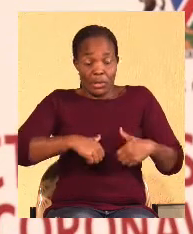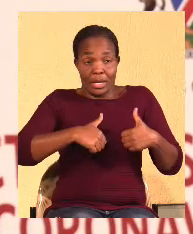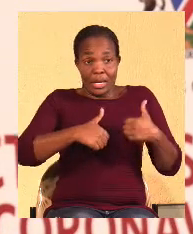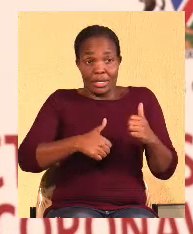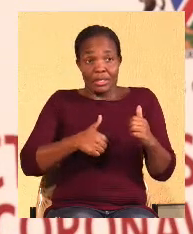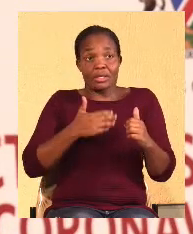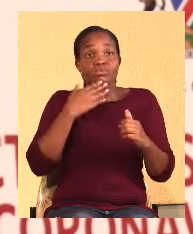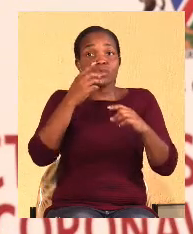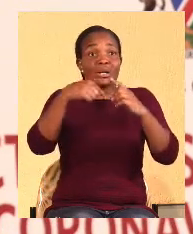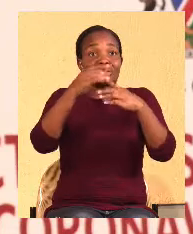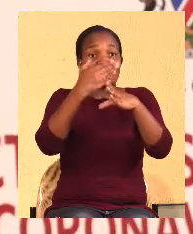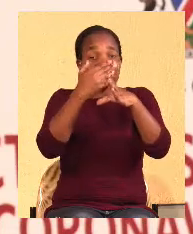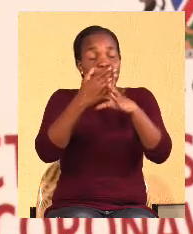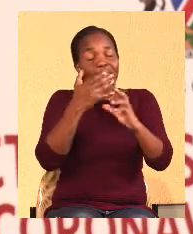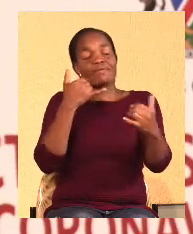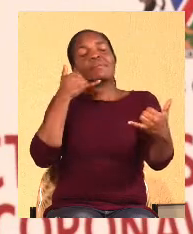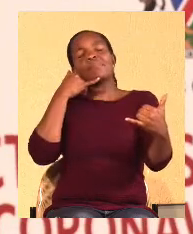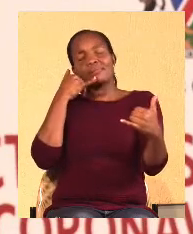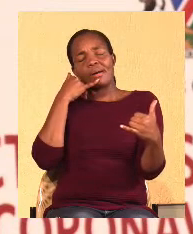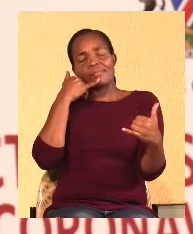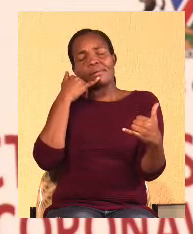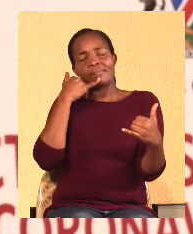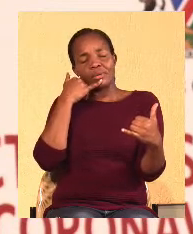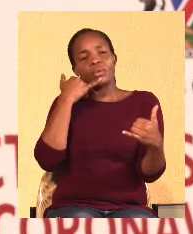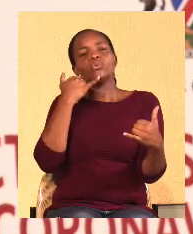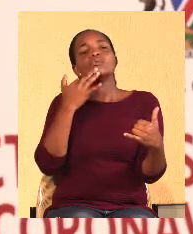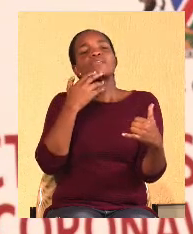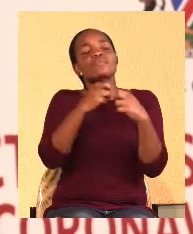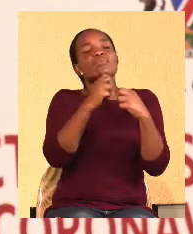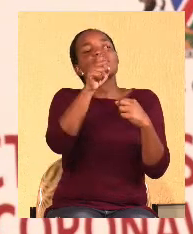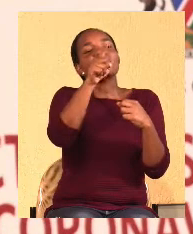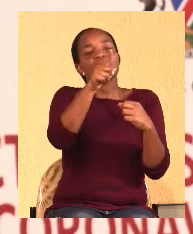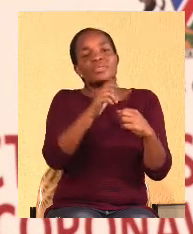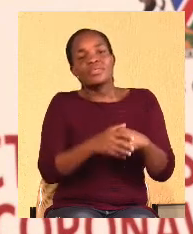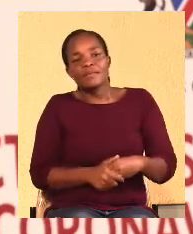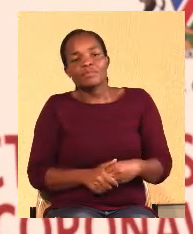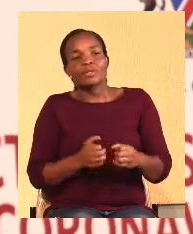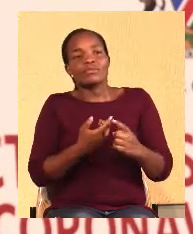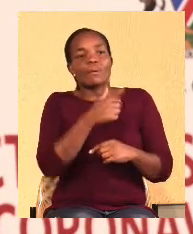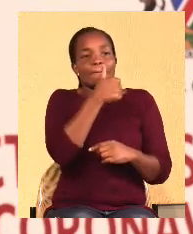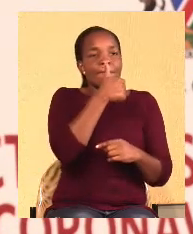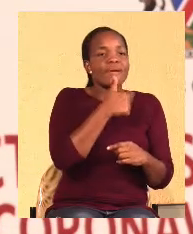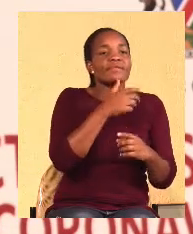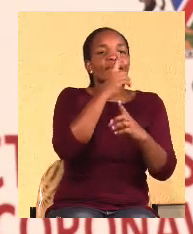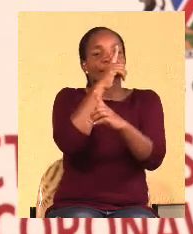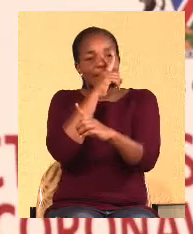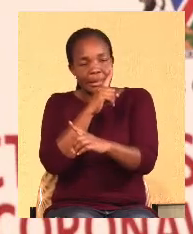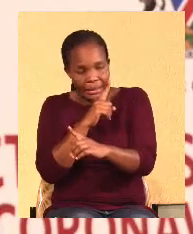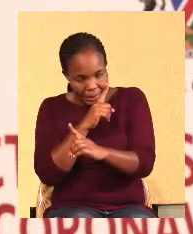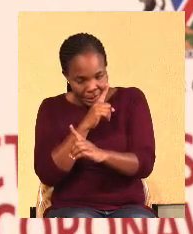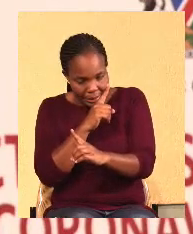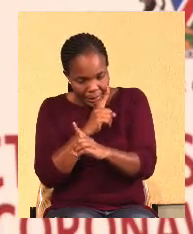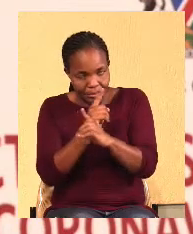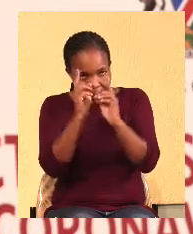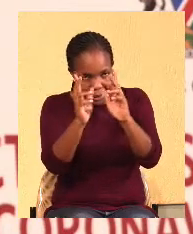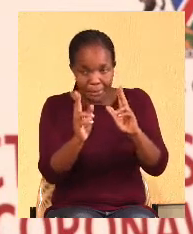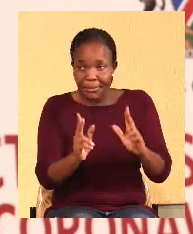at the situation, having a situation at hand, like both from private and